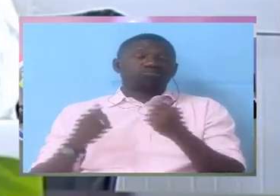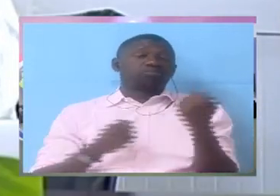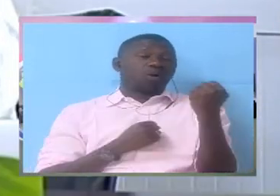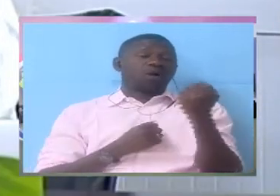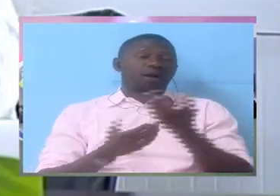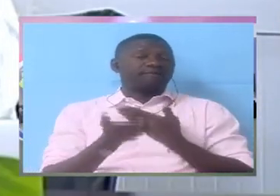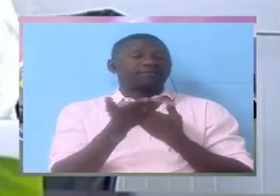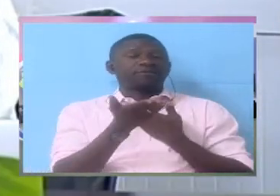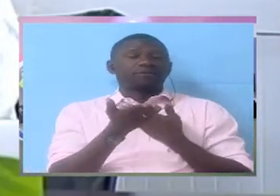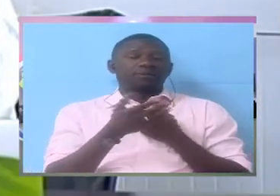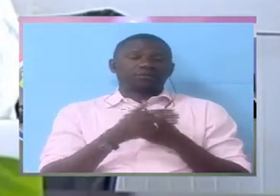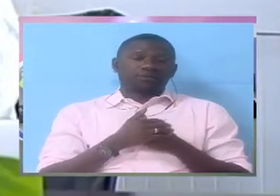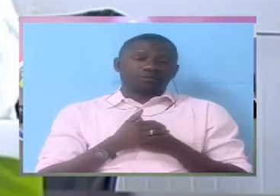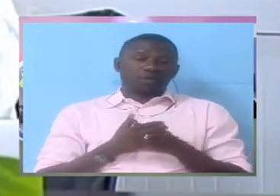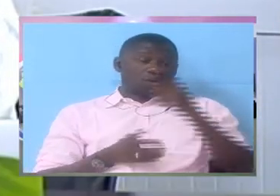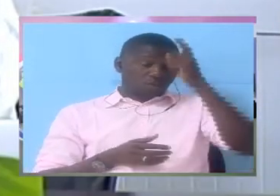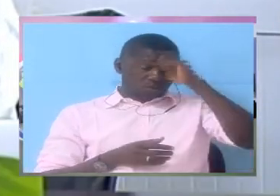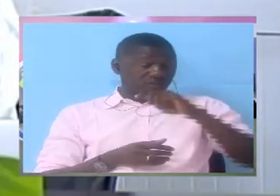nu police wol bulabe NIA lel bulu.